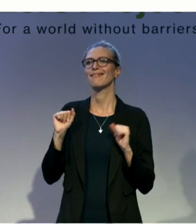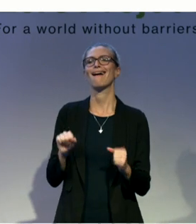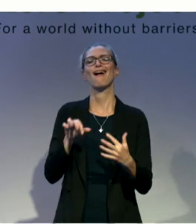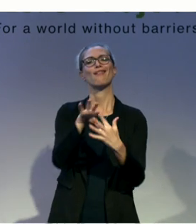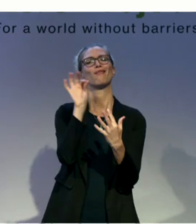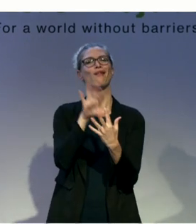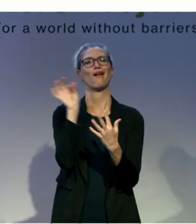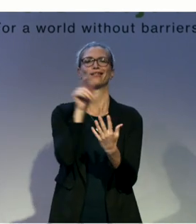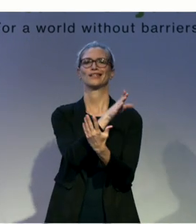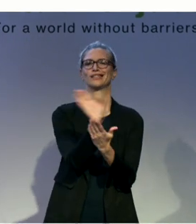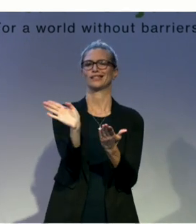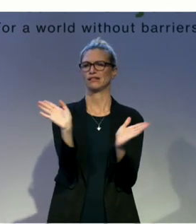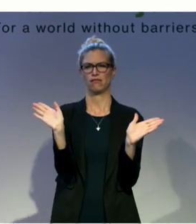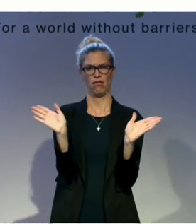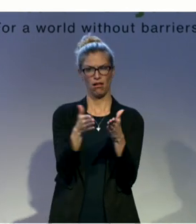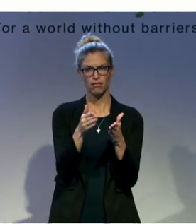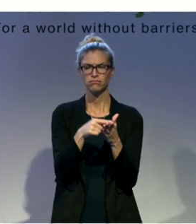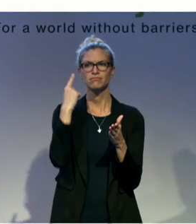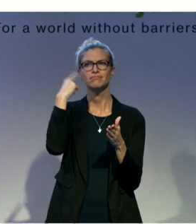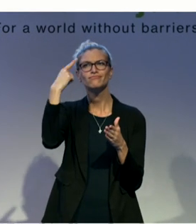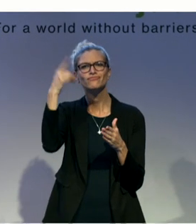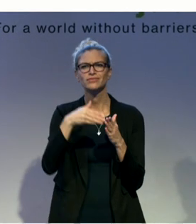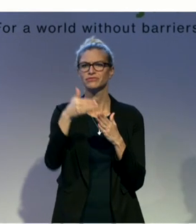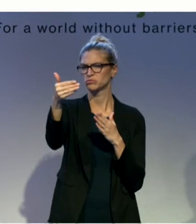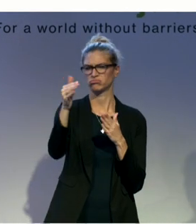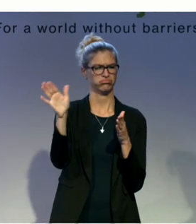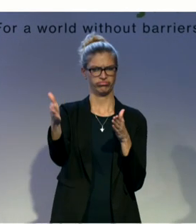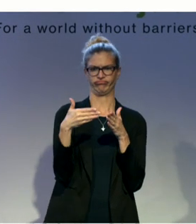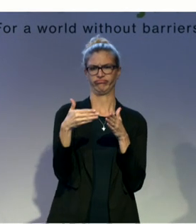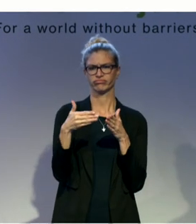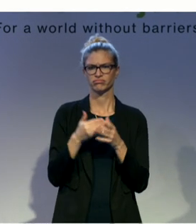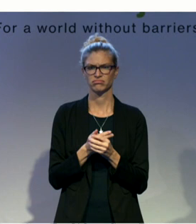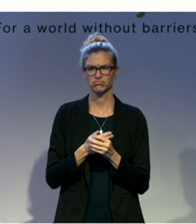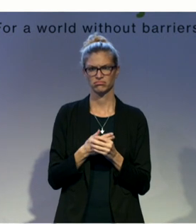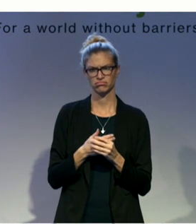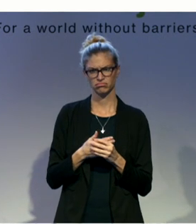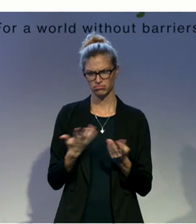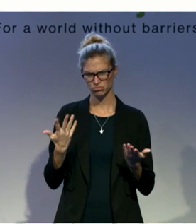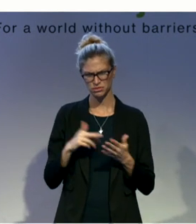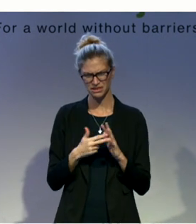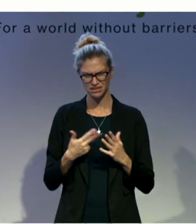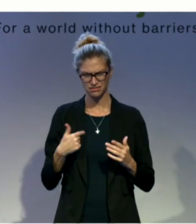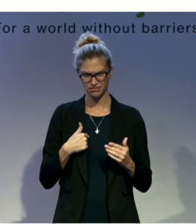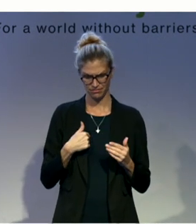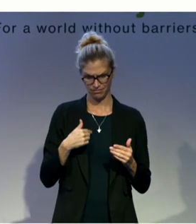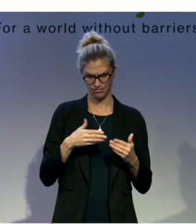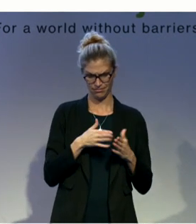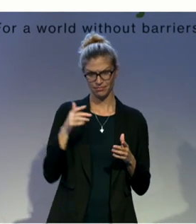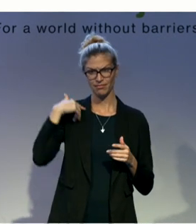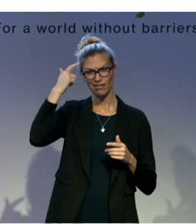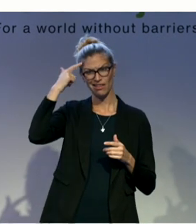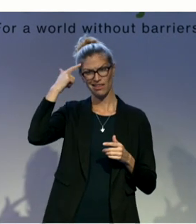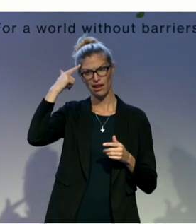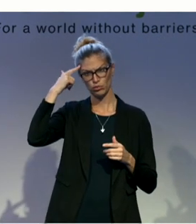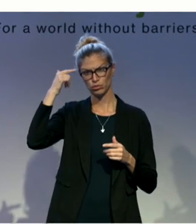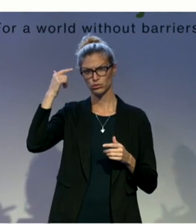that people with intellectual disabilities in Bosnia have no choice once they are left